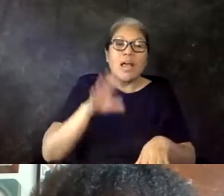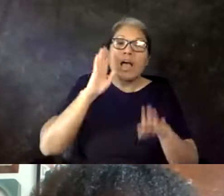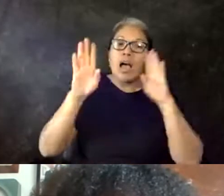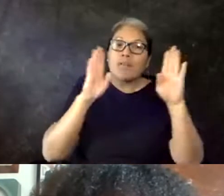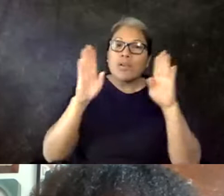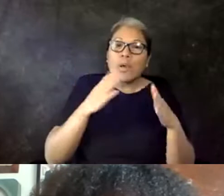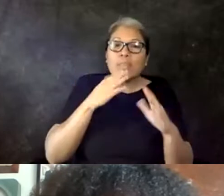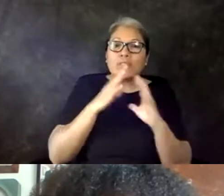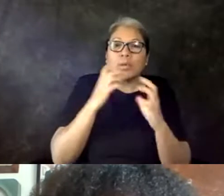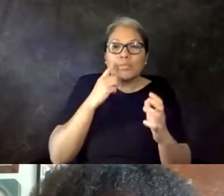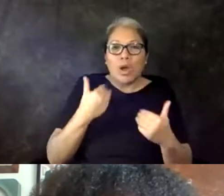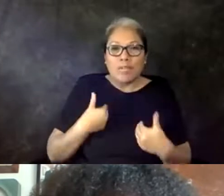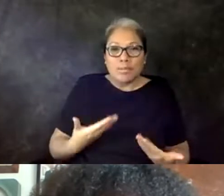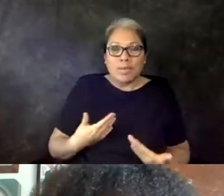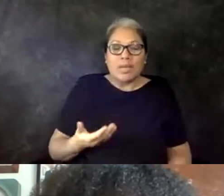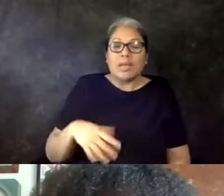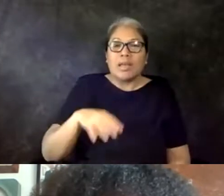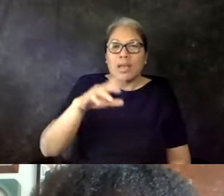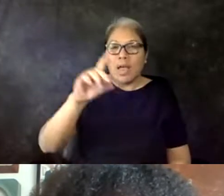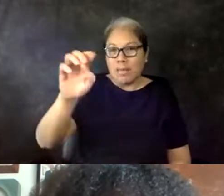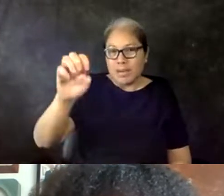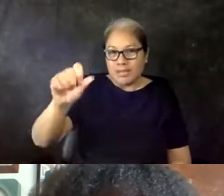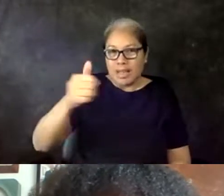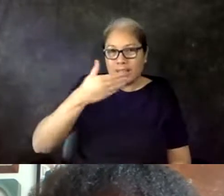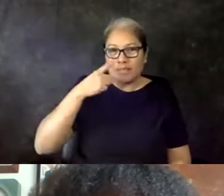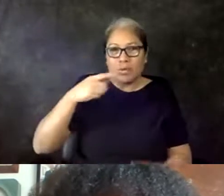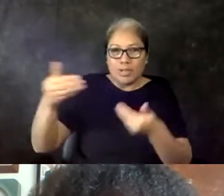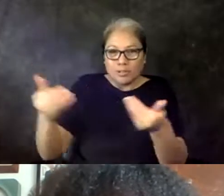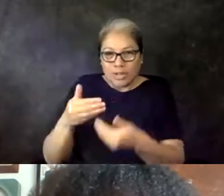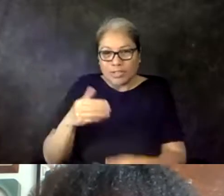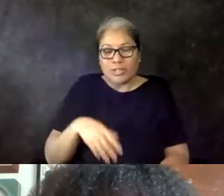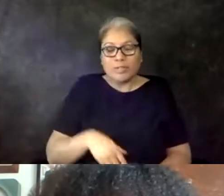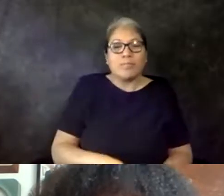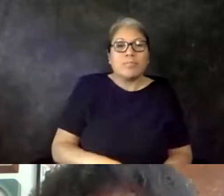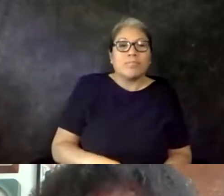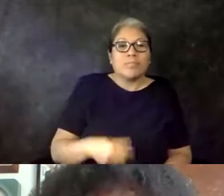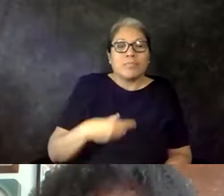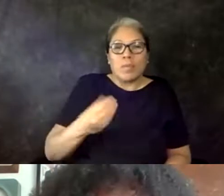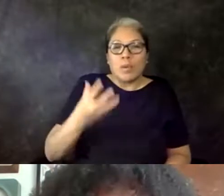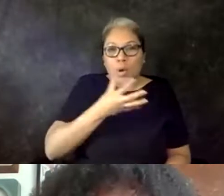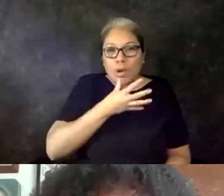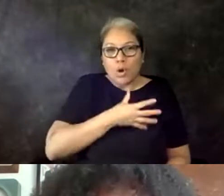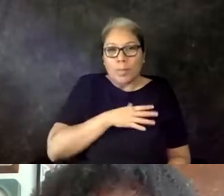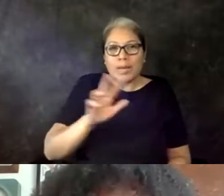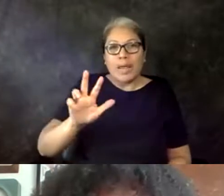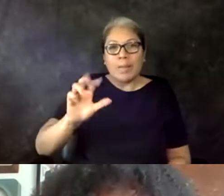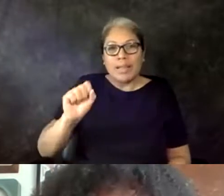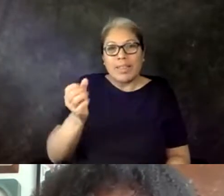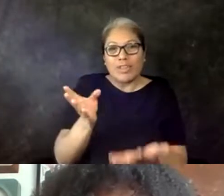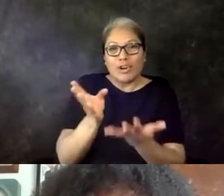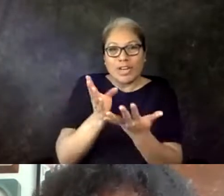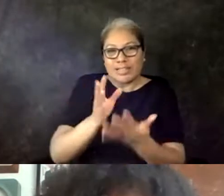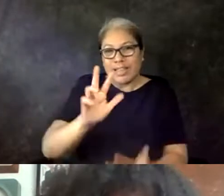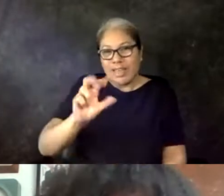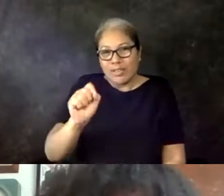for having me. I'm Dessa. Thanks for the introduction, Jessica. I am a white woman in my late 30s with long blonde